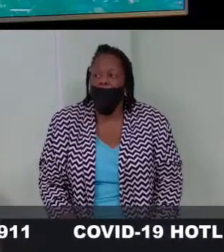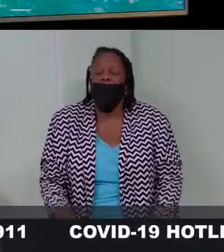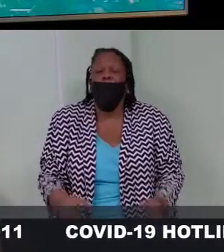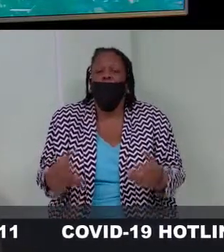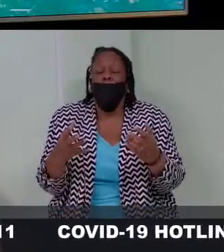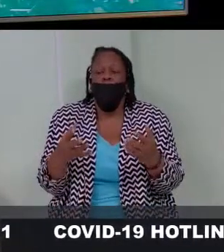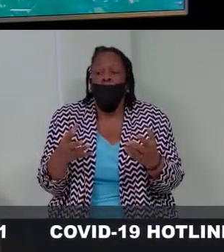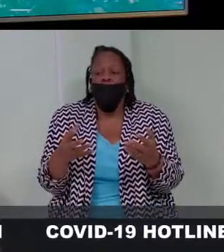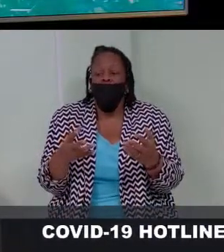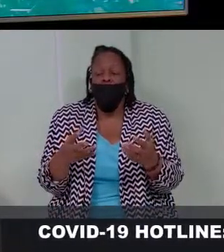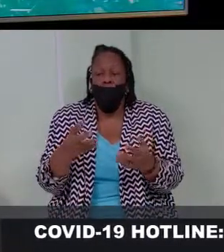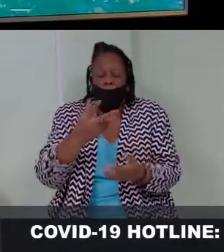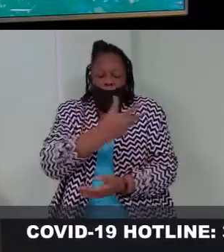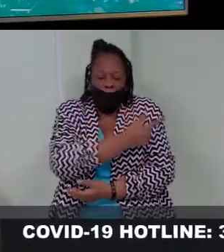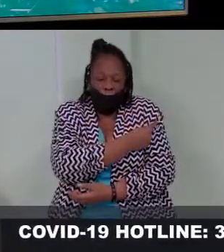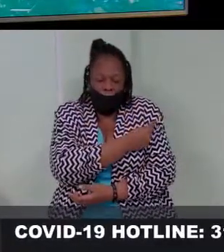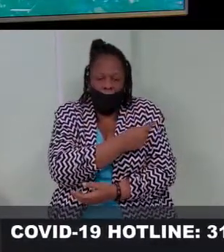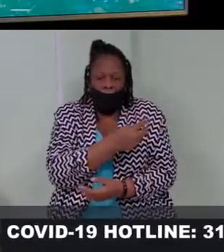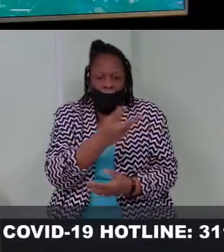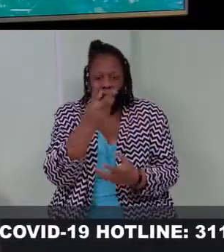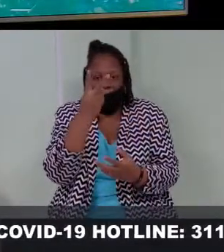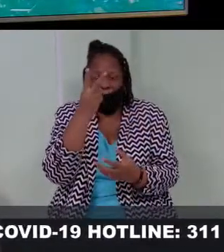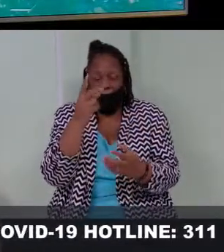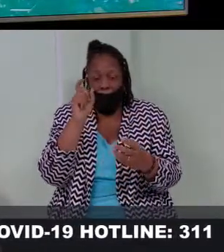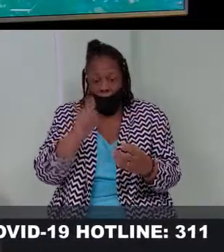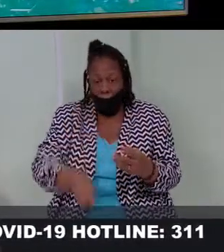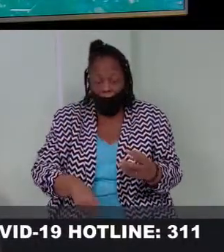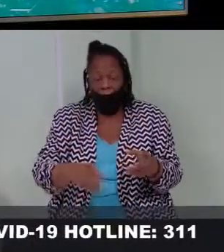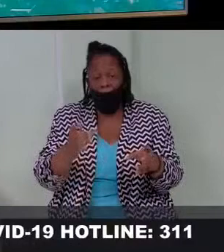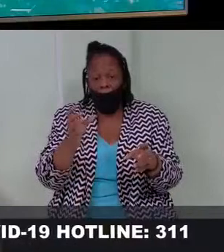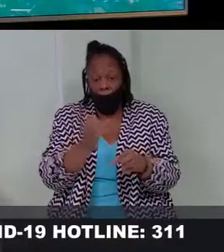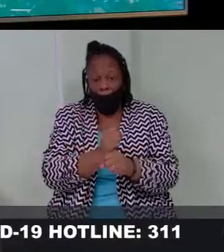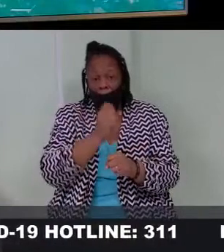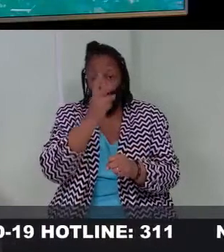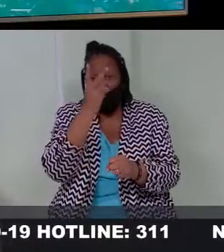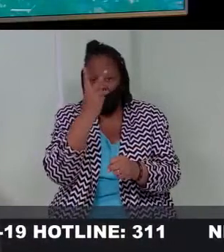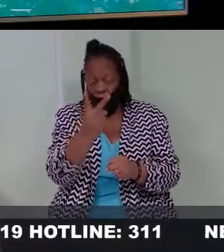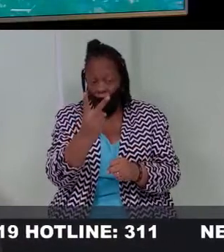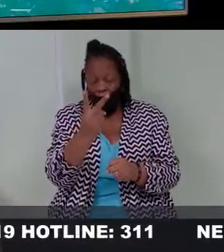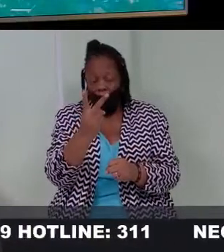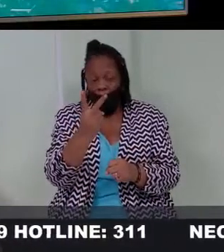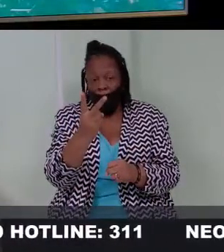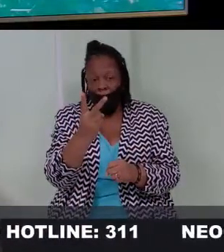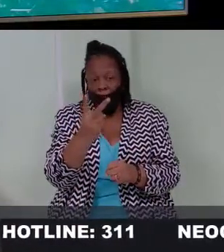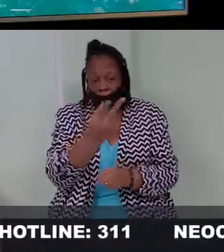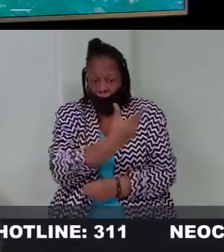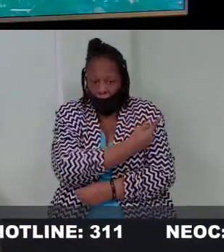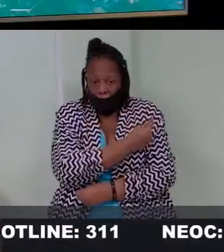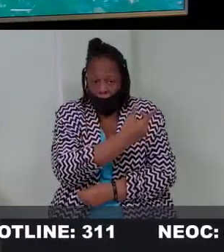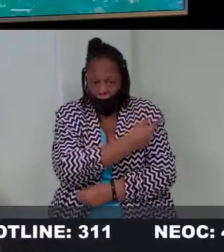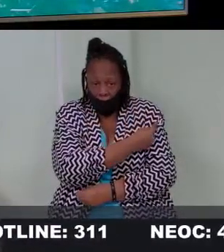is the vaccine over the time period between the first dose and the second dose?